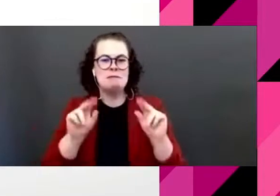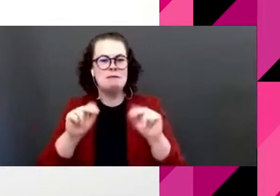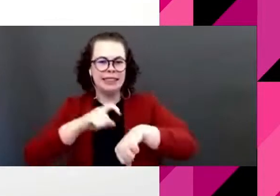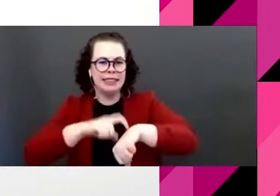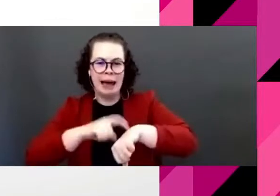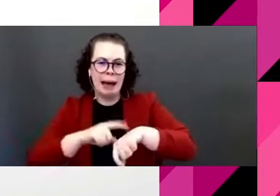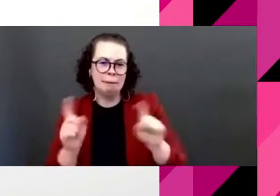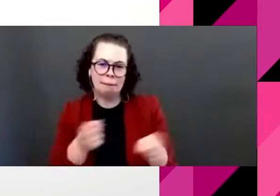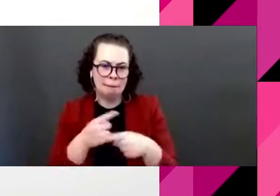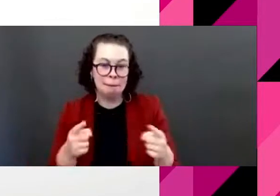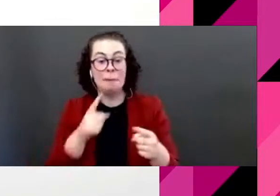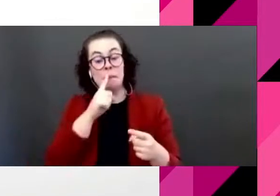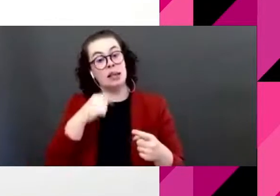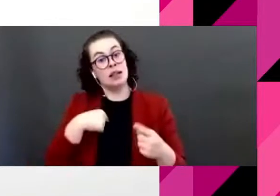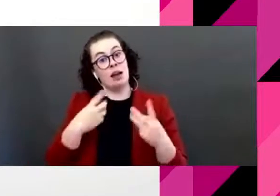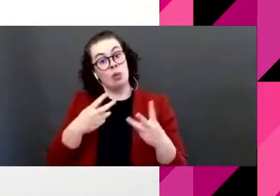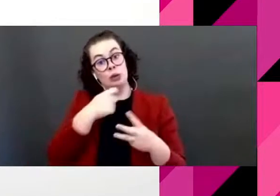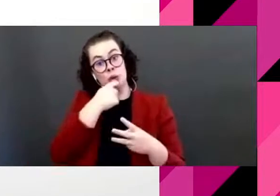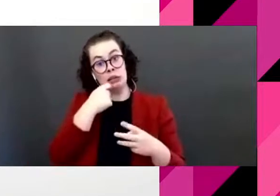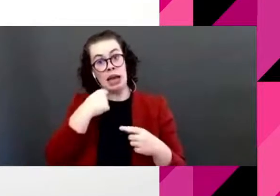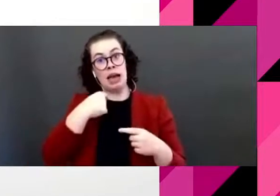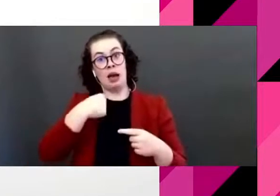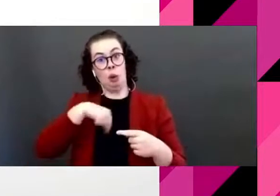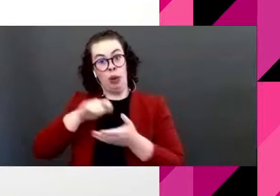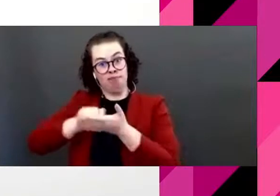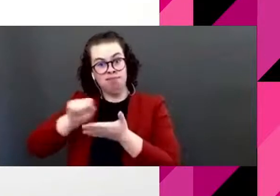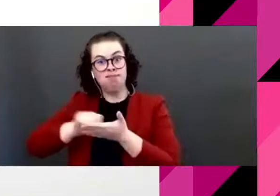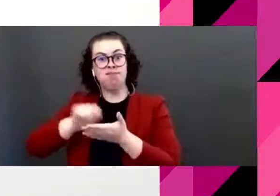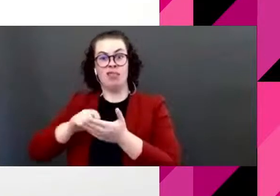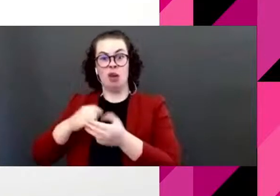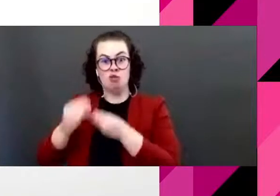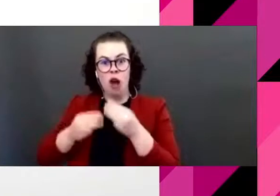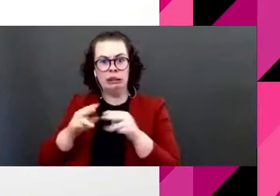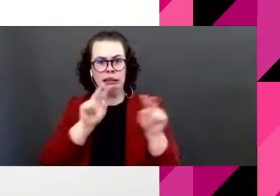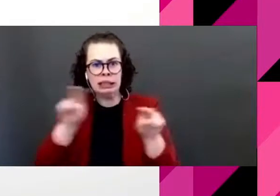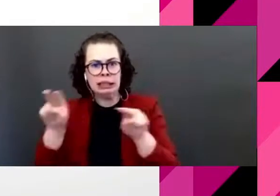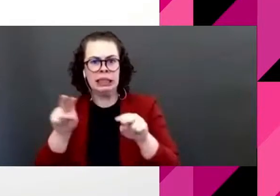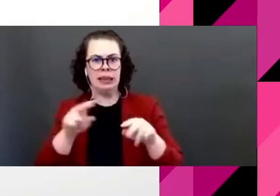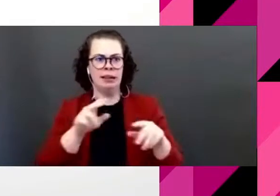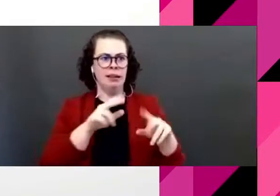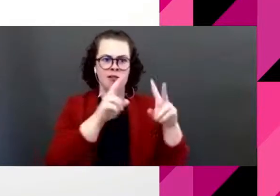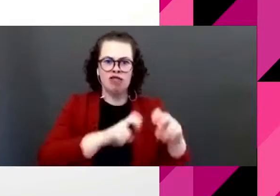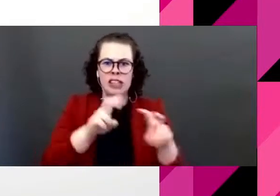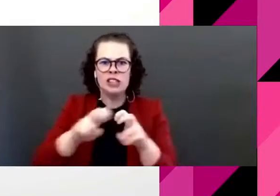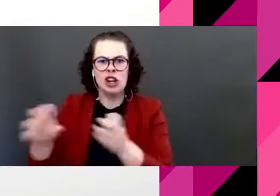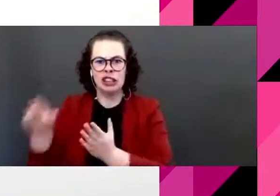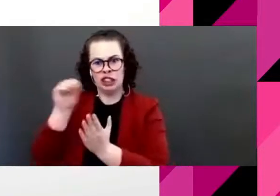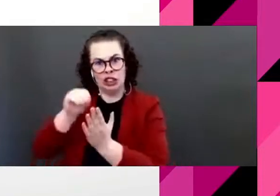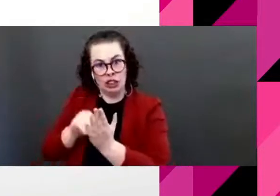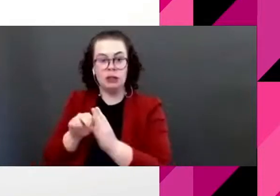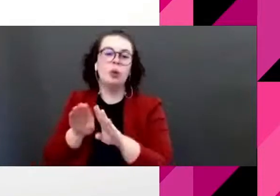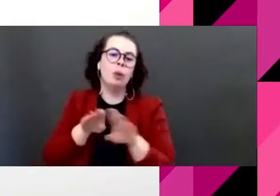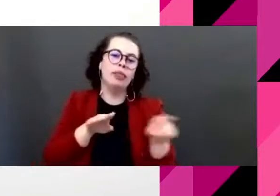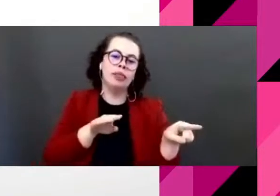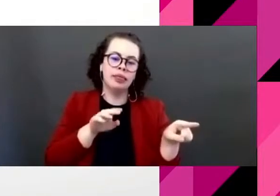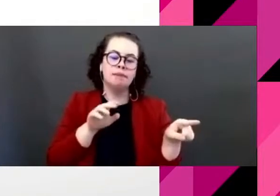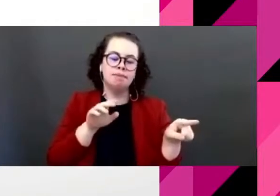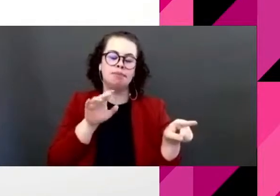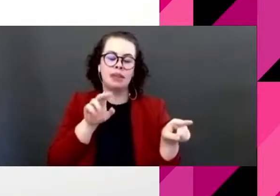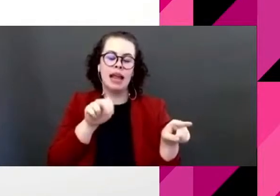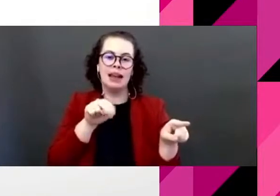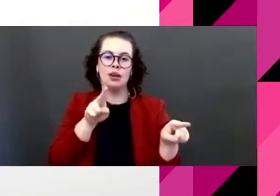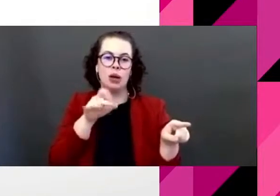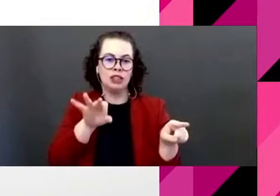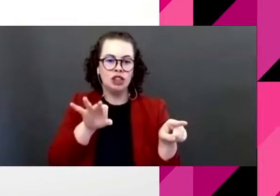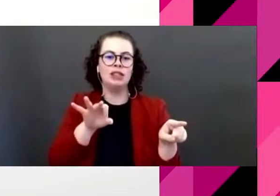to highlight that we came out after this process of work with the National University of Ireland